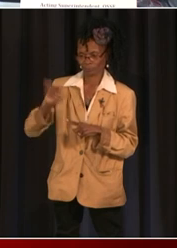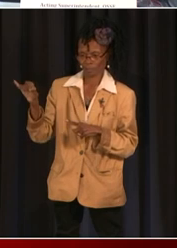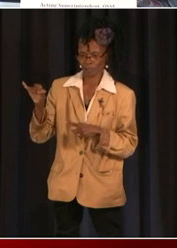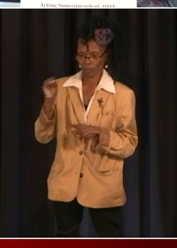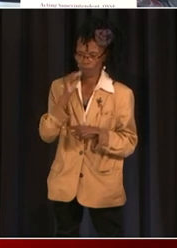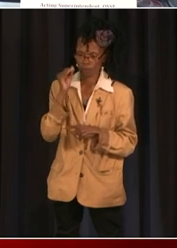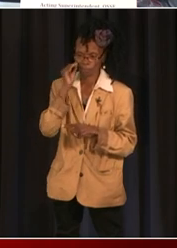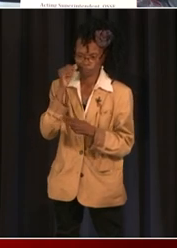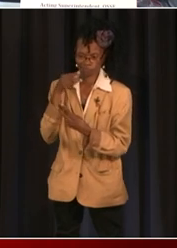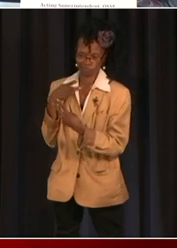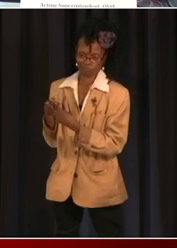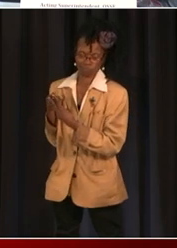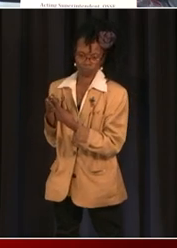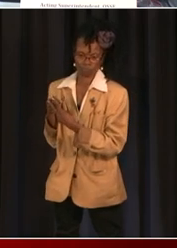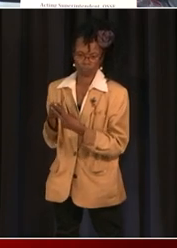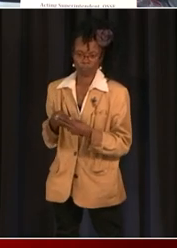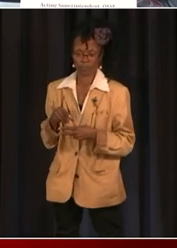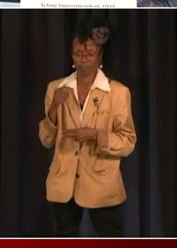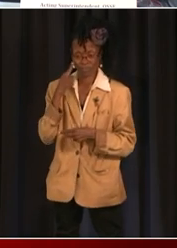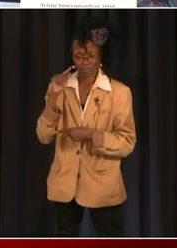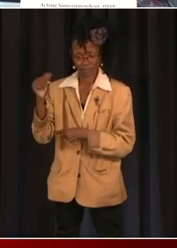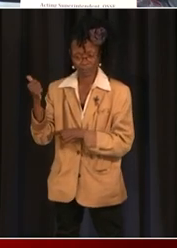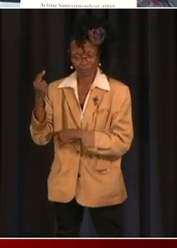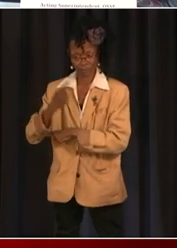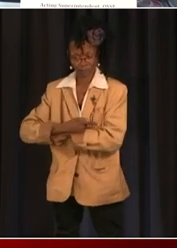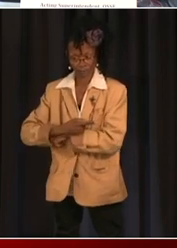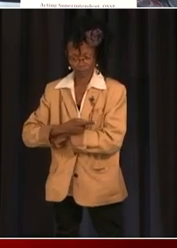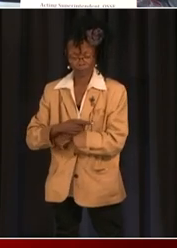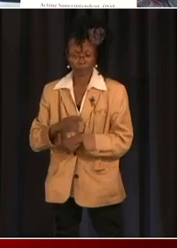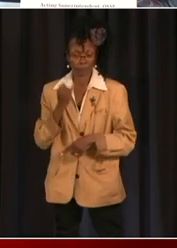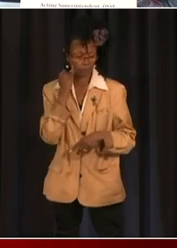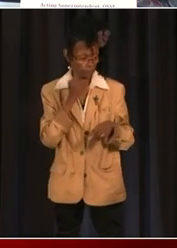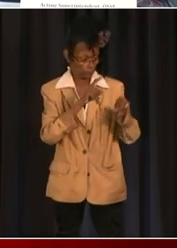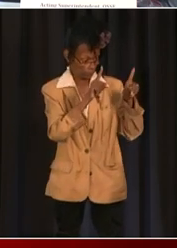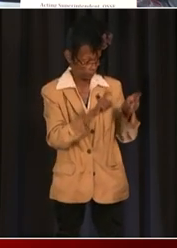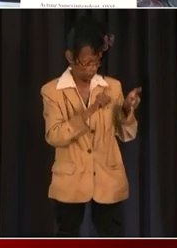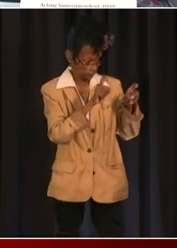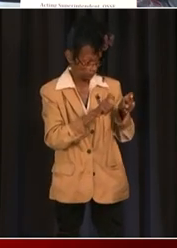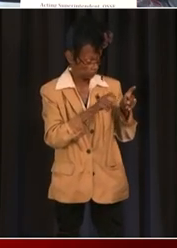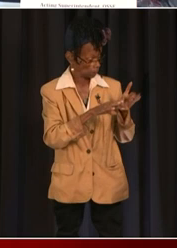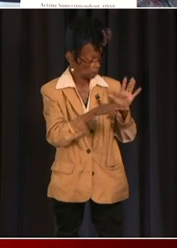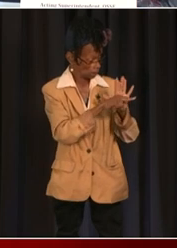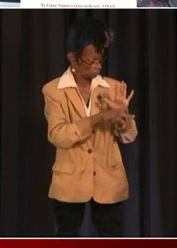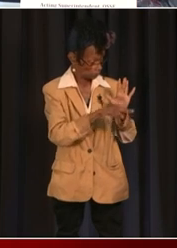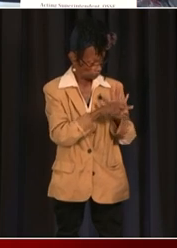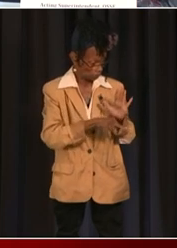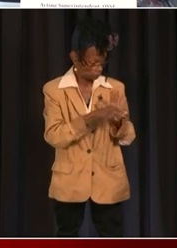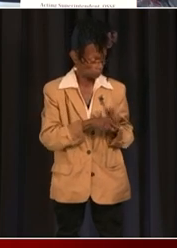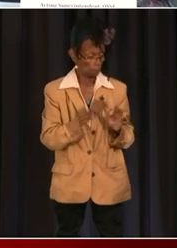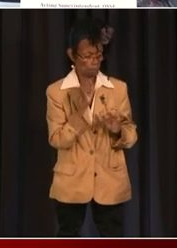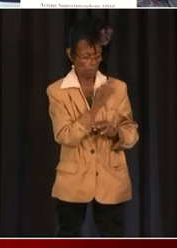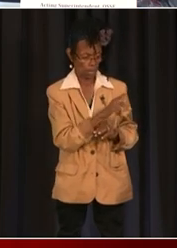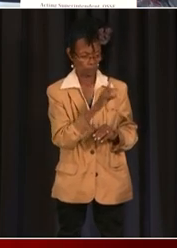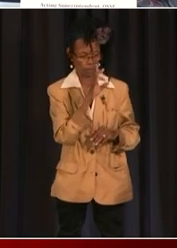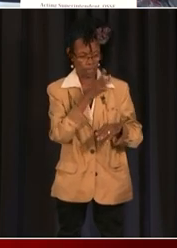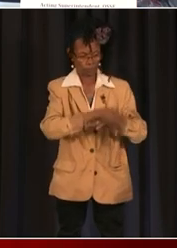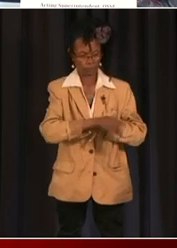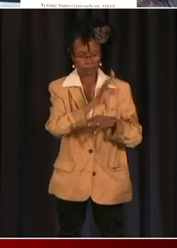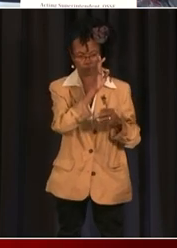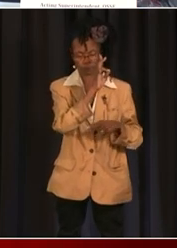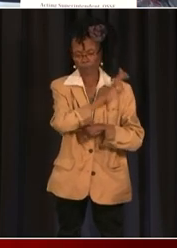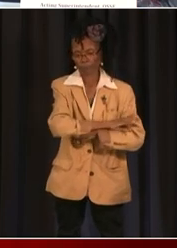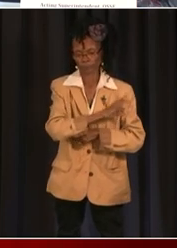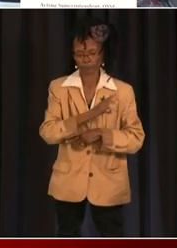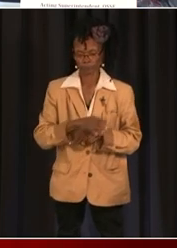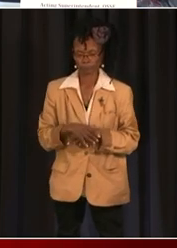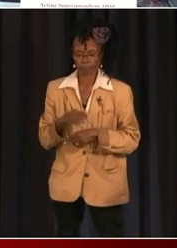days. However, fully vaccinated students and staff who have been in close contact of an individual